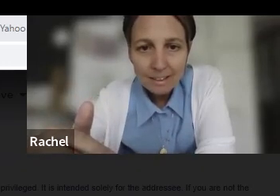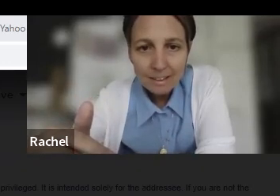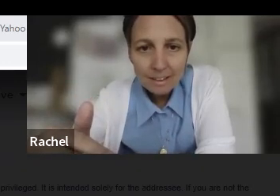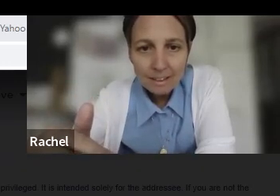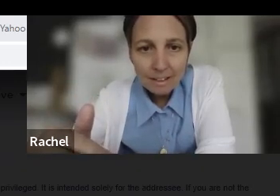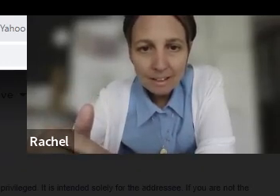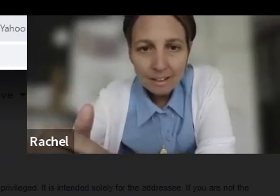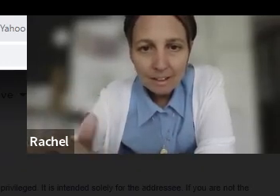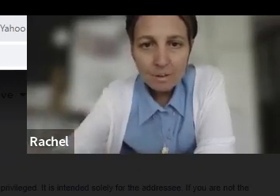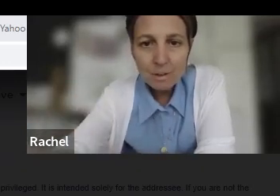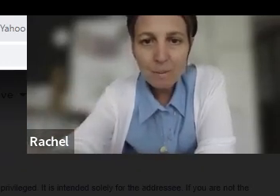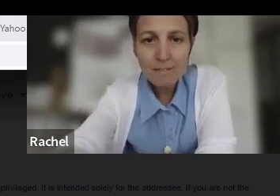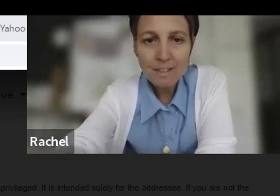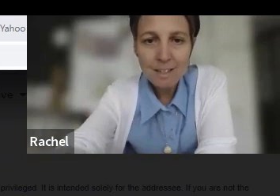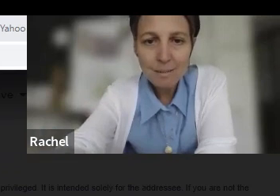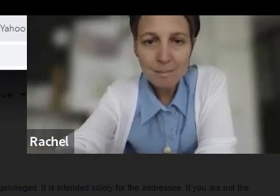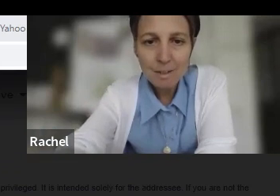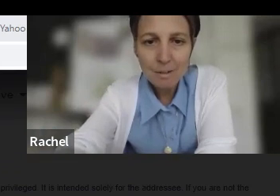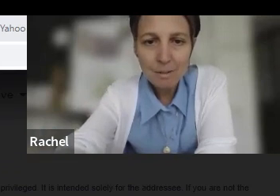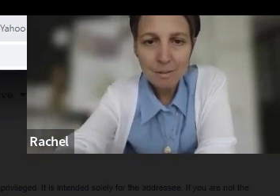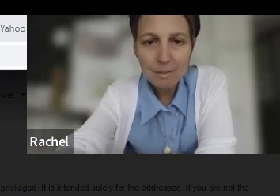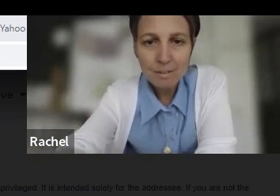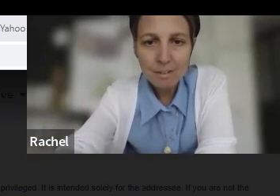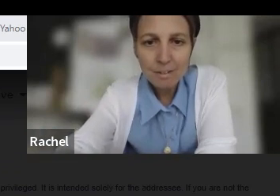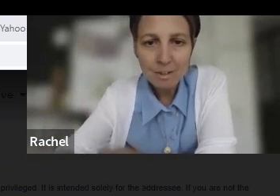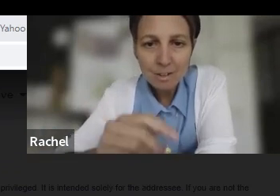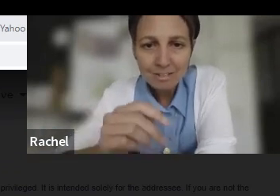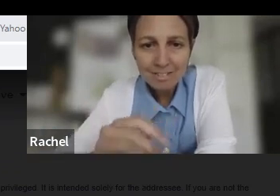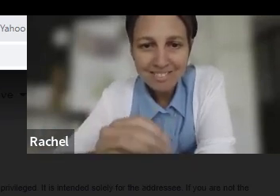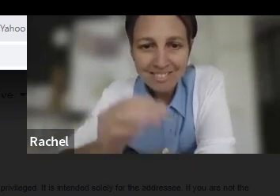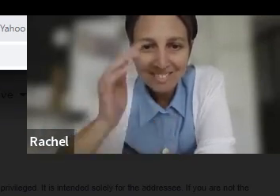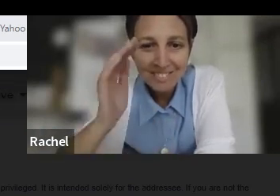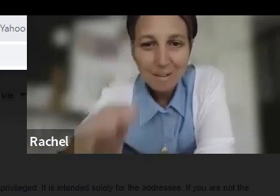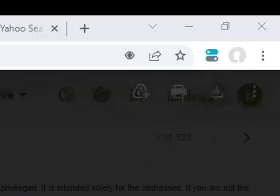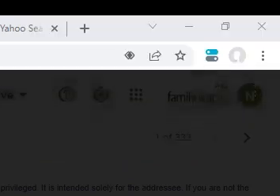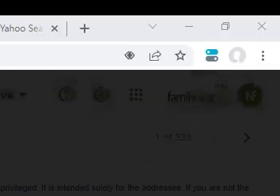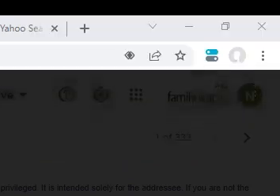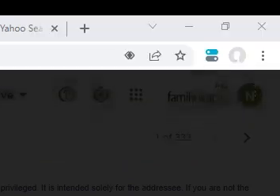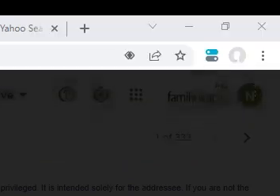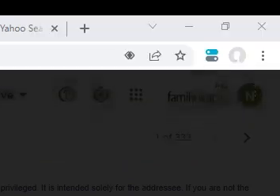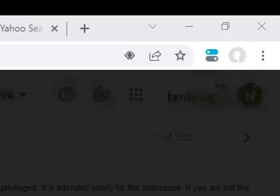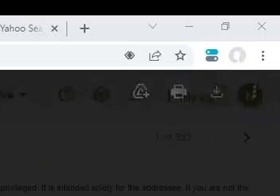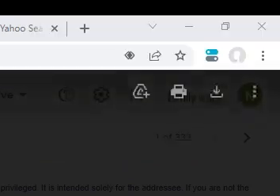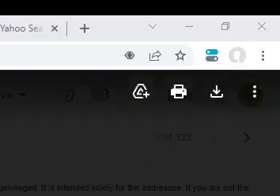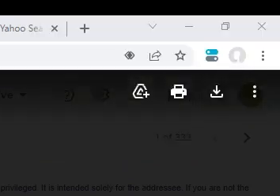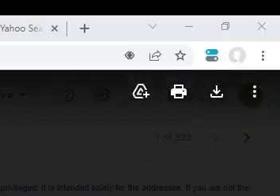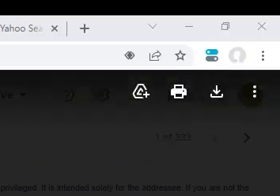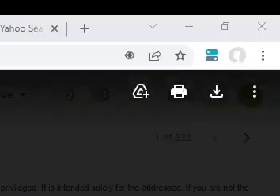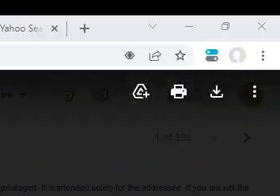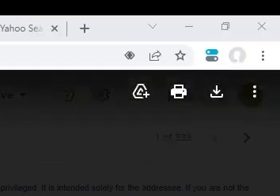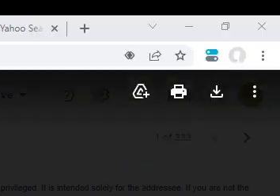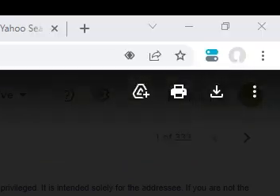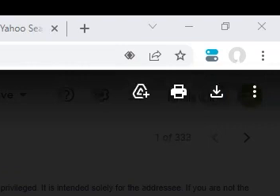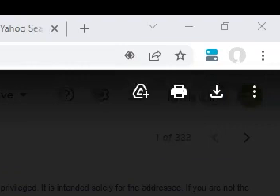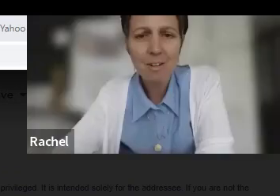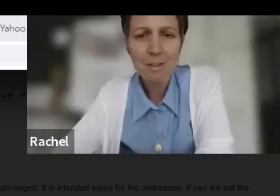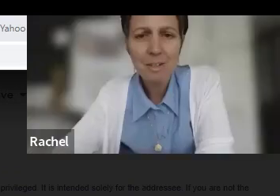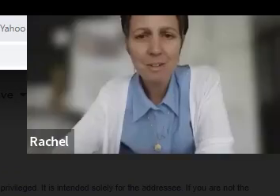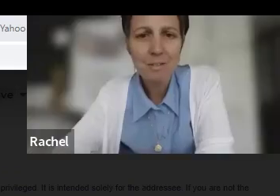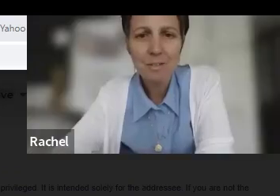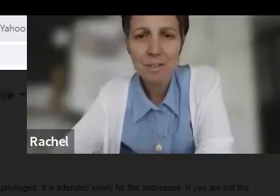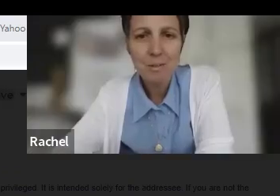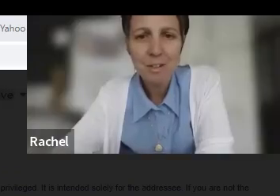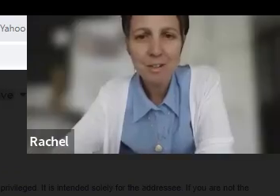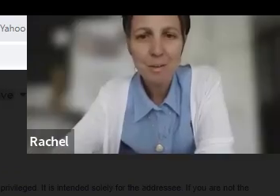back. Who is part of the team? So, oh gosh. Yeah, who's yeah, part, who's part of the team? That's the one. Yeah, although it's